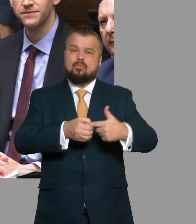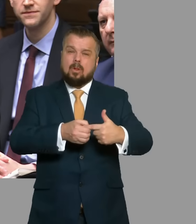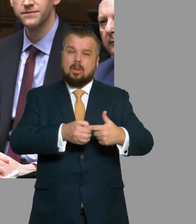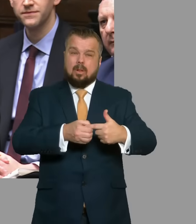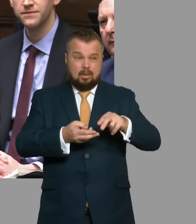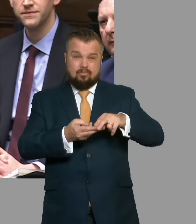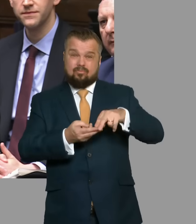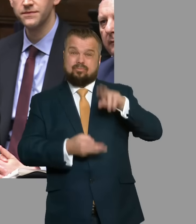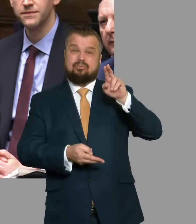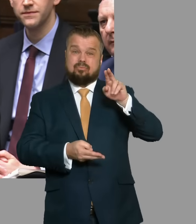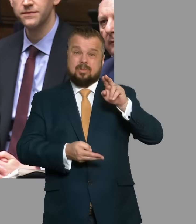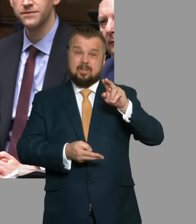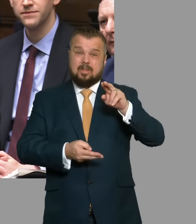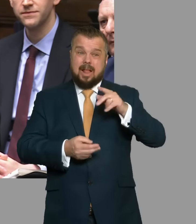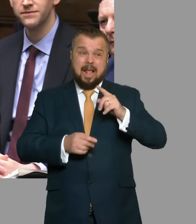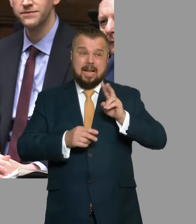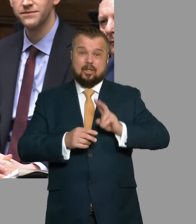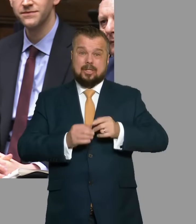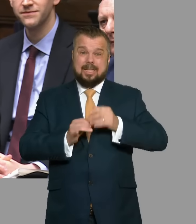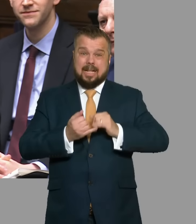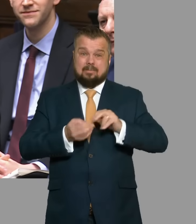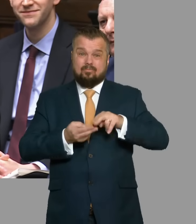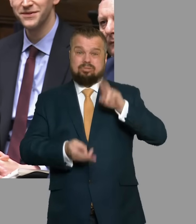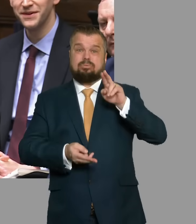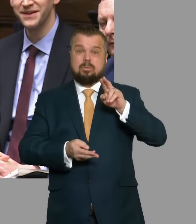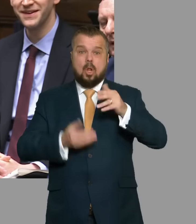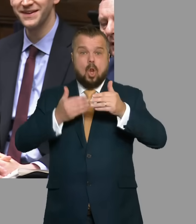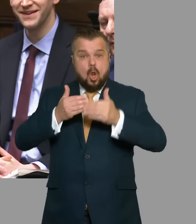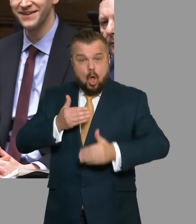Homes Plan is such good news.